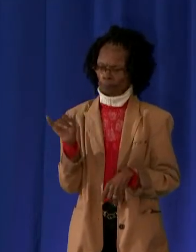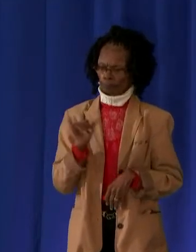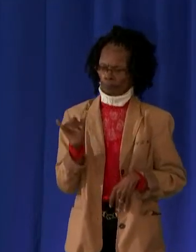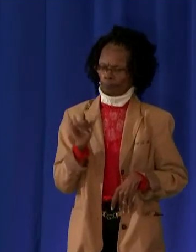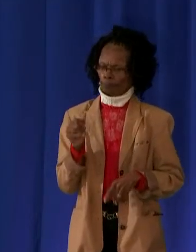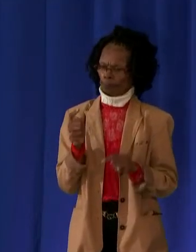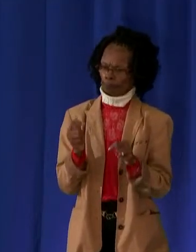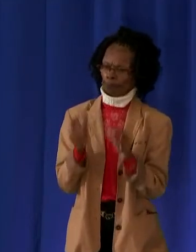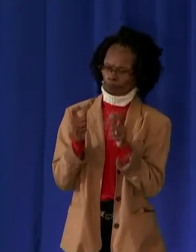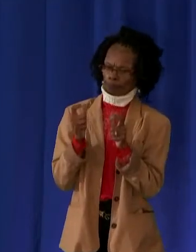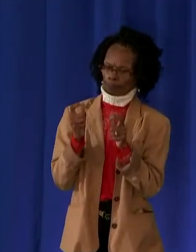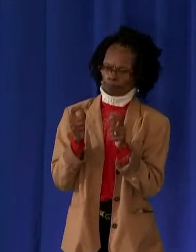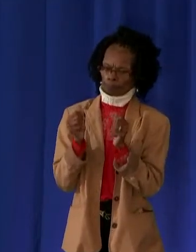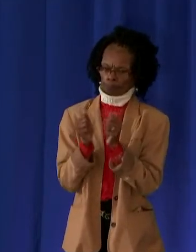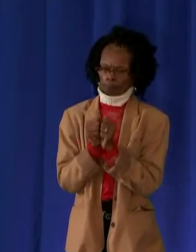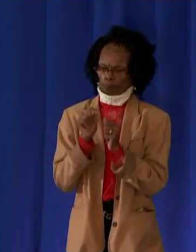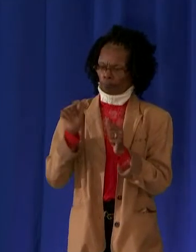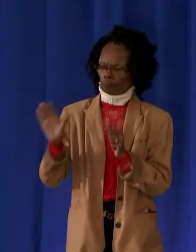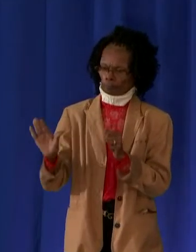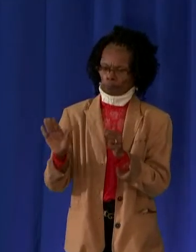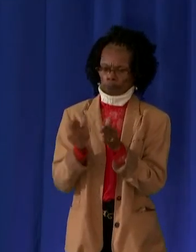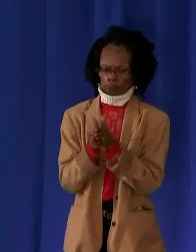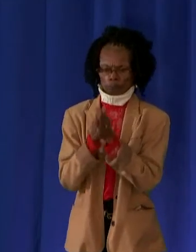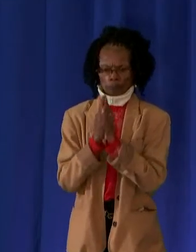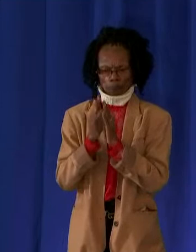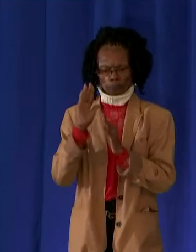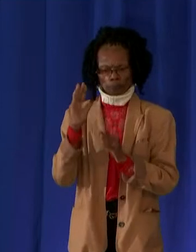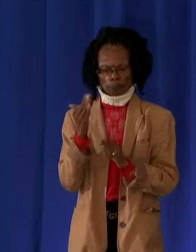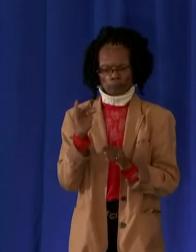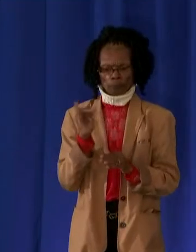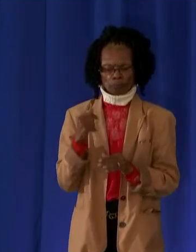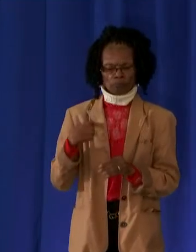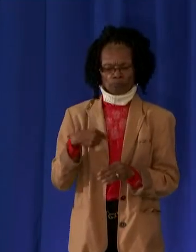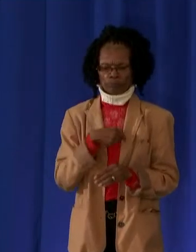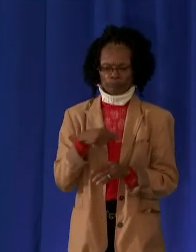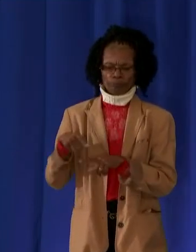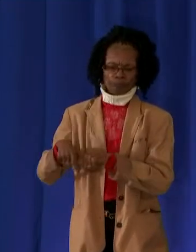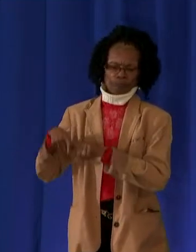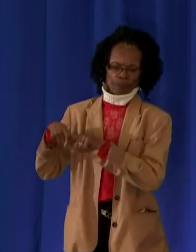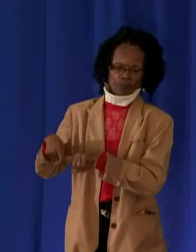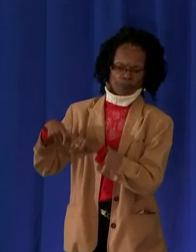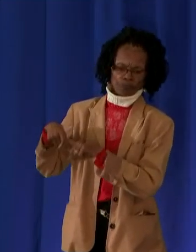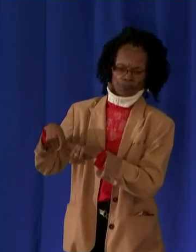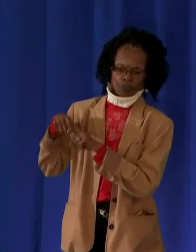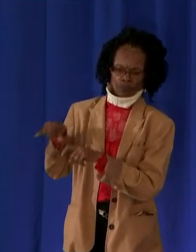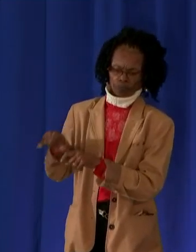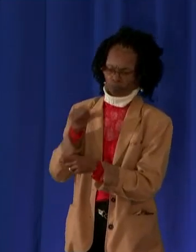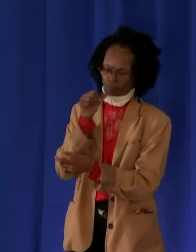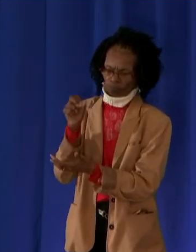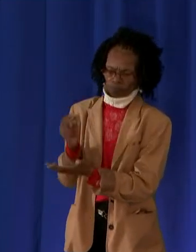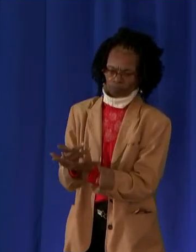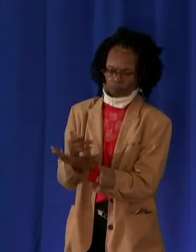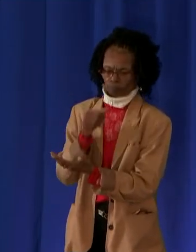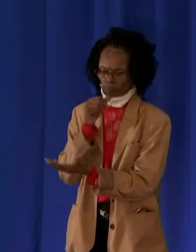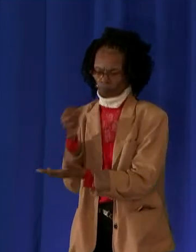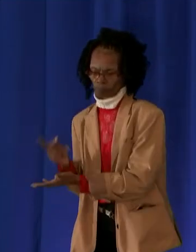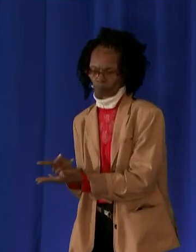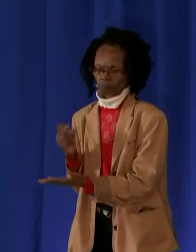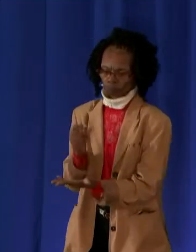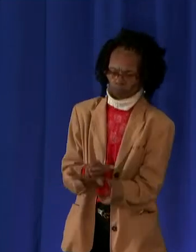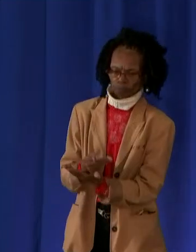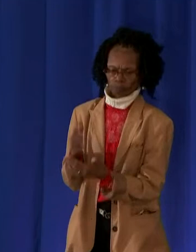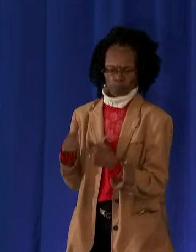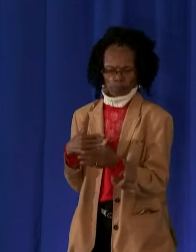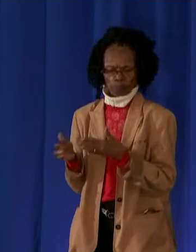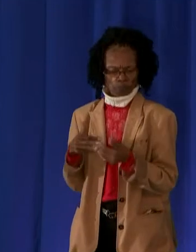speed or movement in those requests. It just seems like the vast majority of those are just still pending and haven't been ruled on one way or another. And I'm wondering why